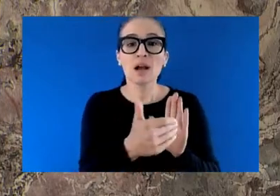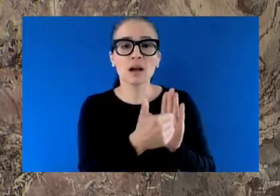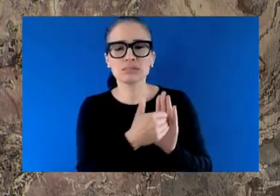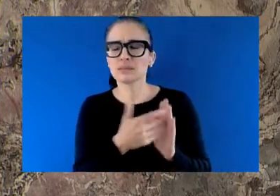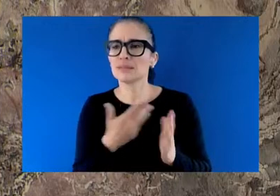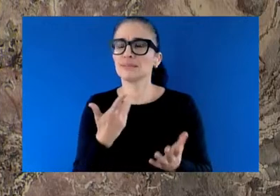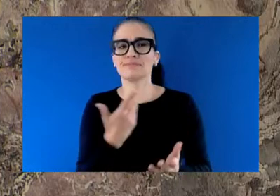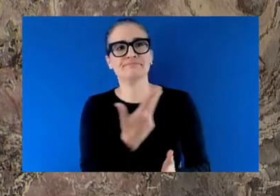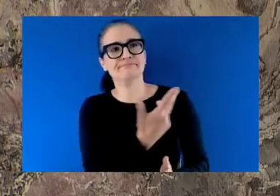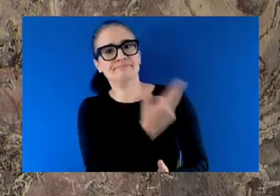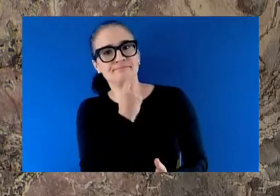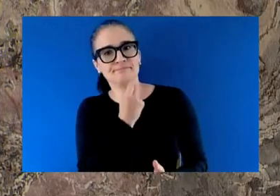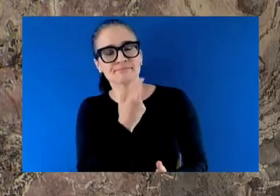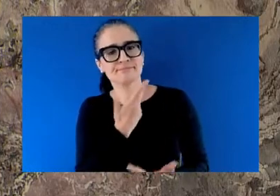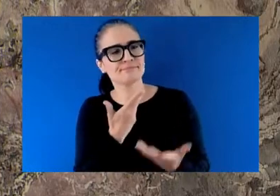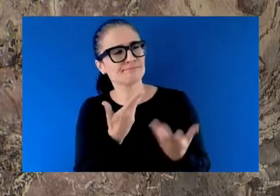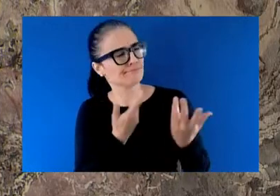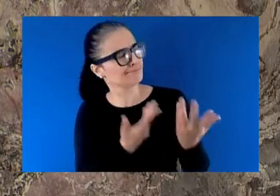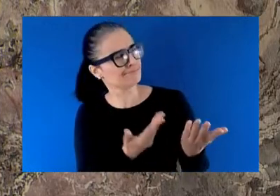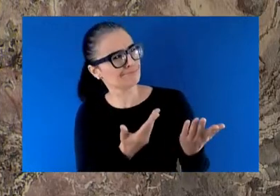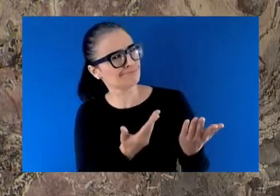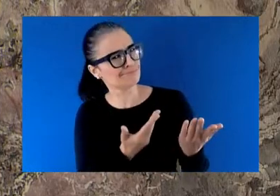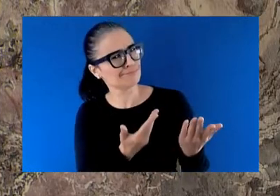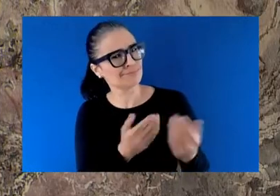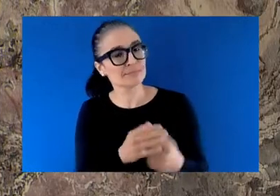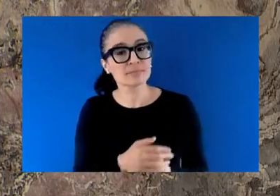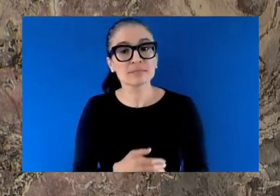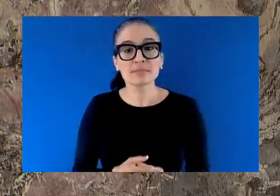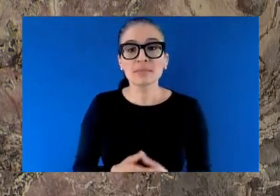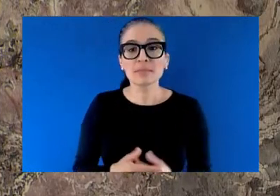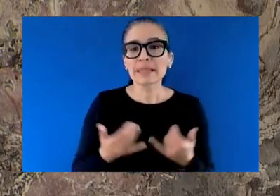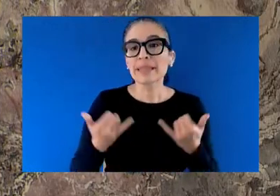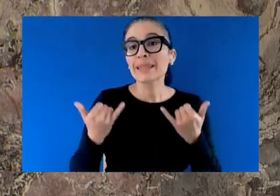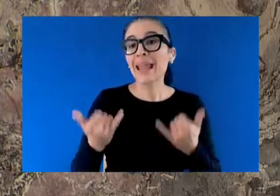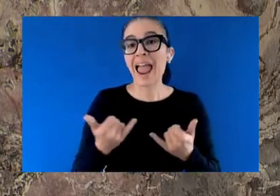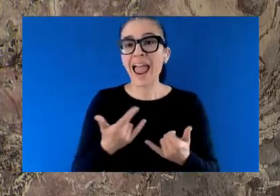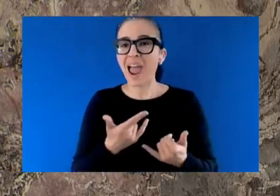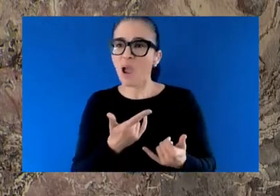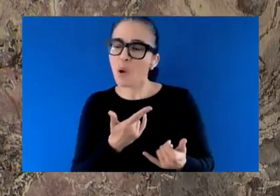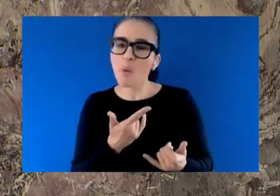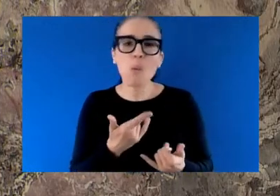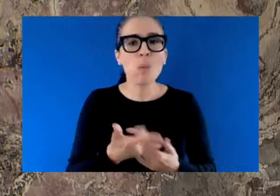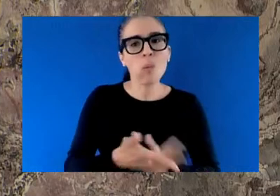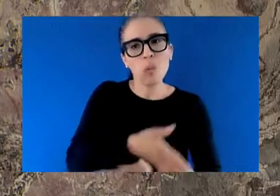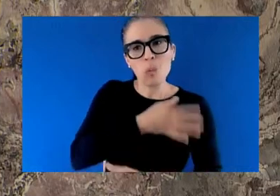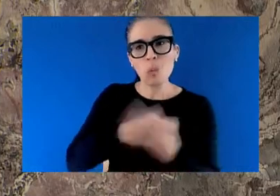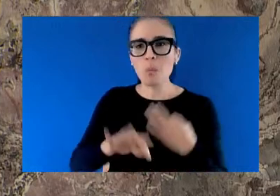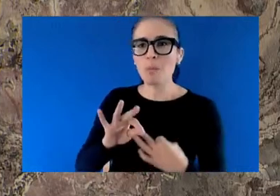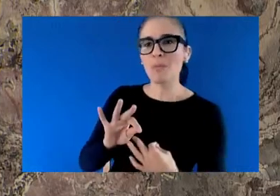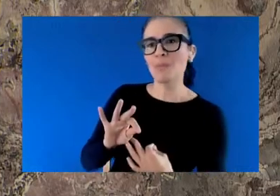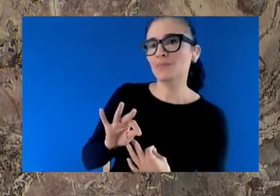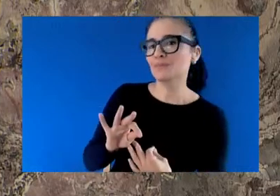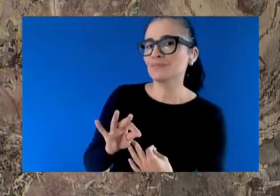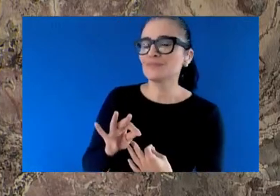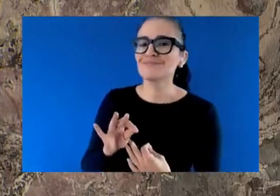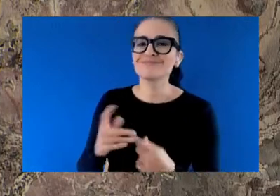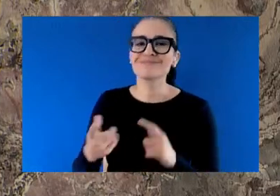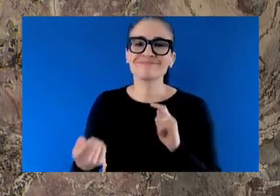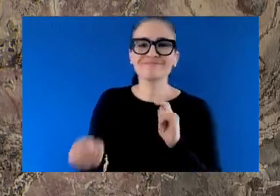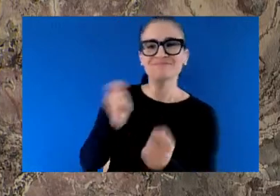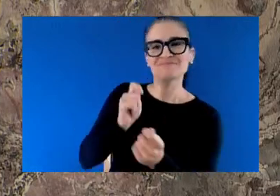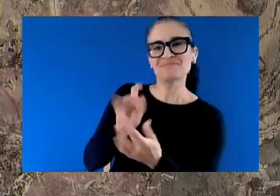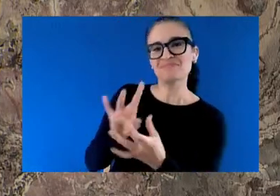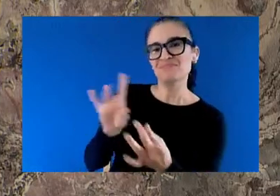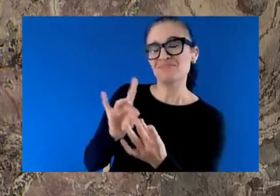found a new mantra, Mr. Speaker. They think three simple words will convince British Columbians that they're